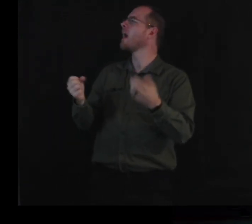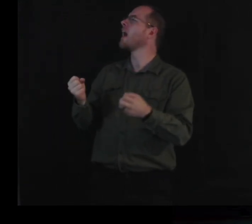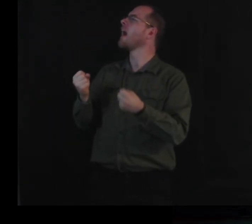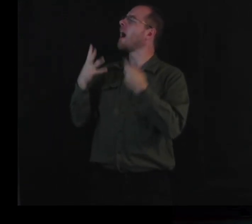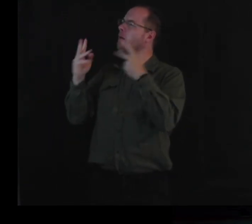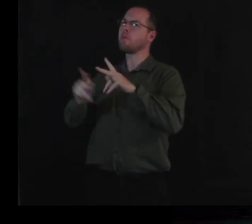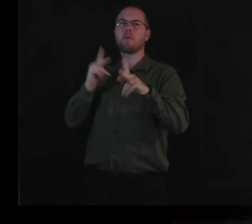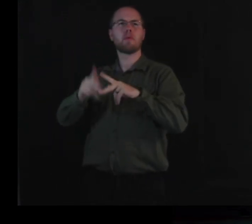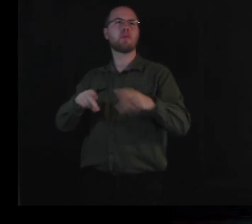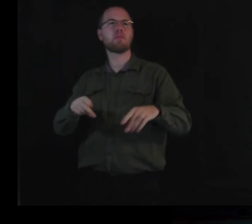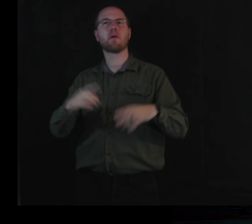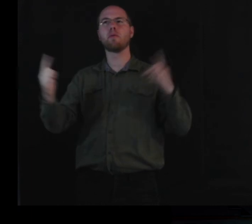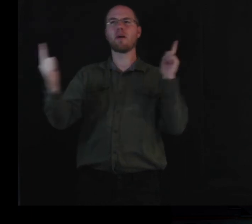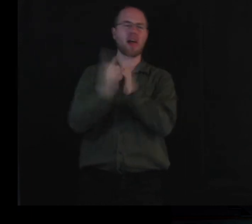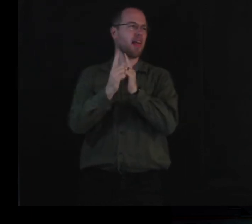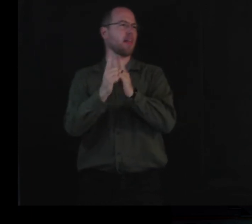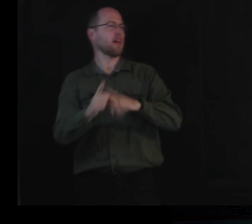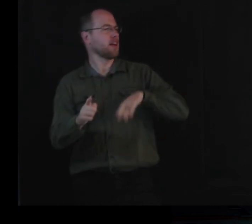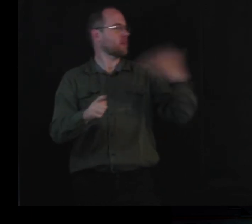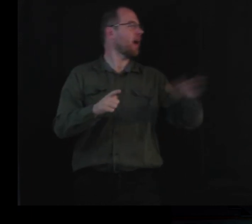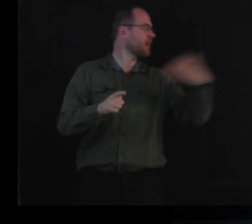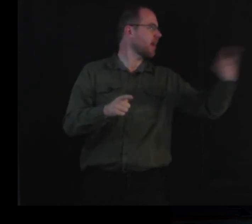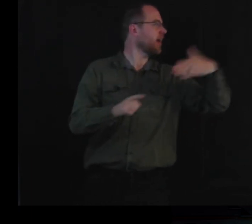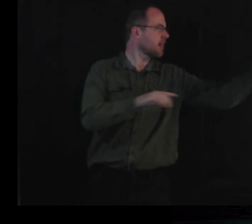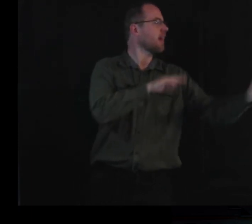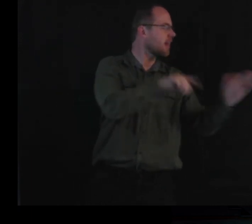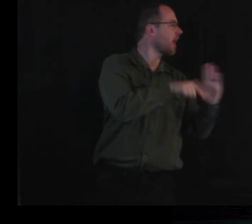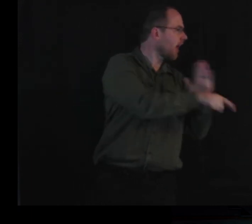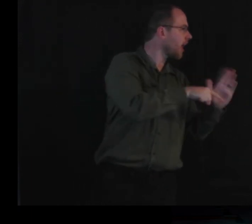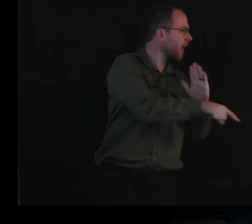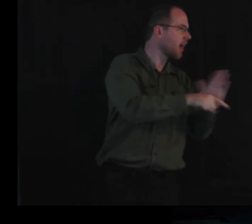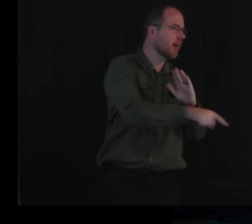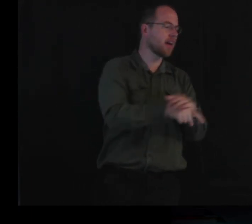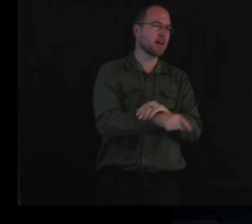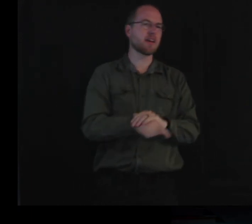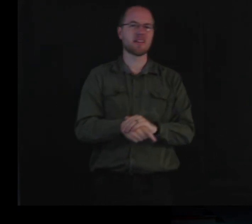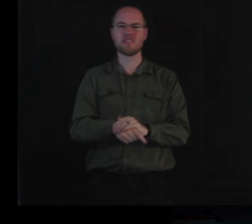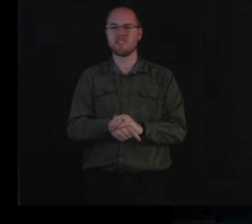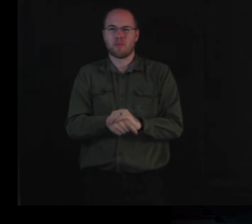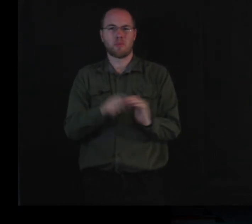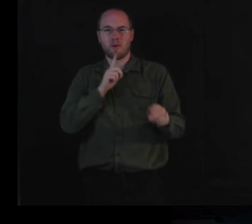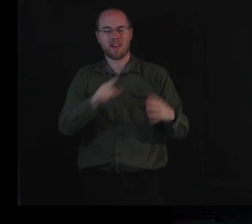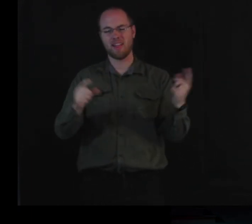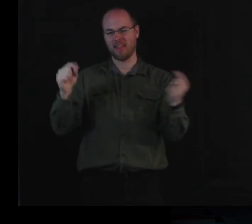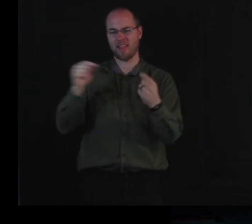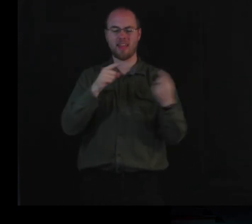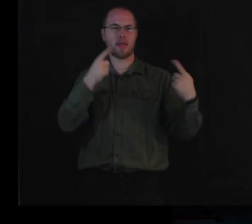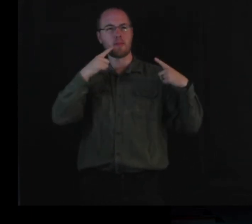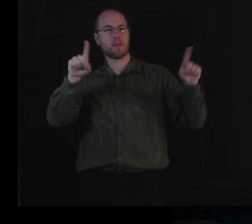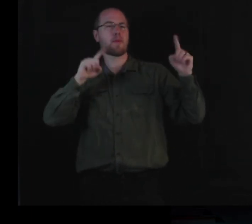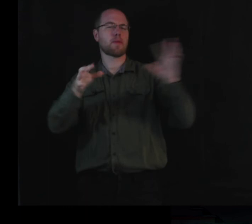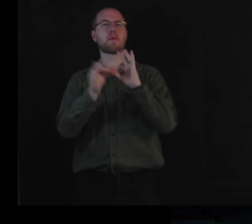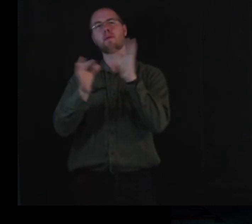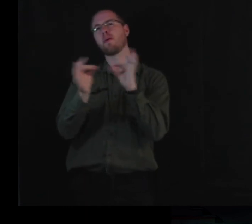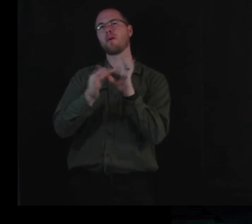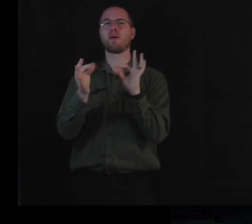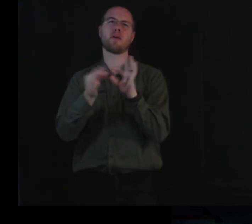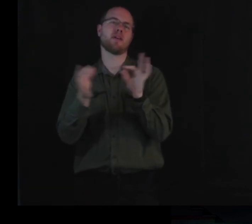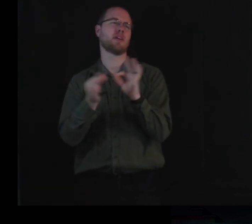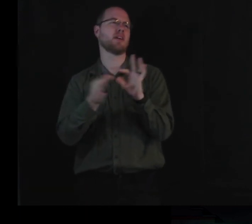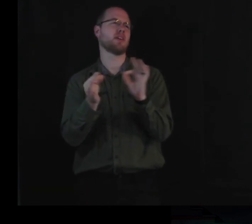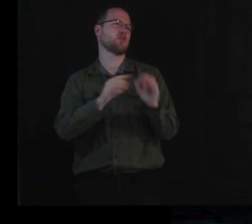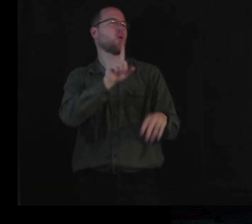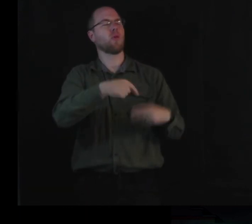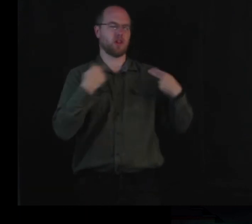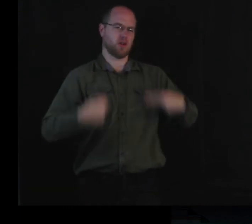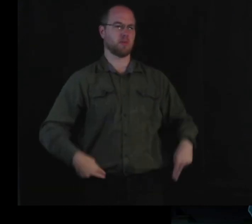directly? I mean, for all the legends and stories of his skill, he's only human. Even John Wick would have died without air and